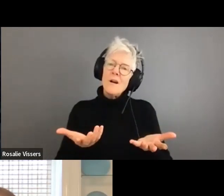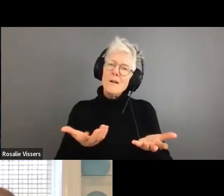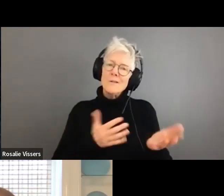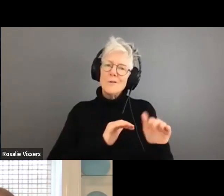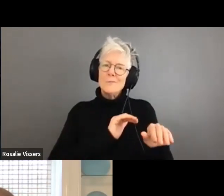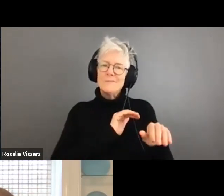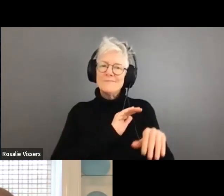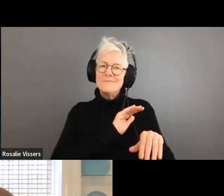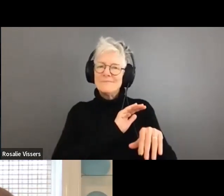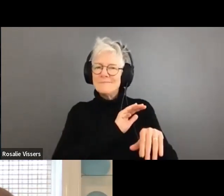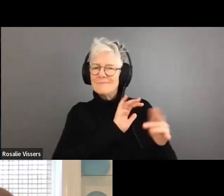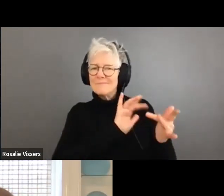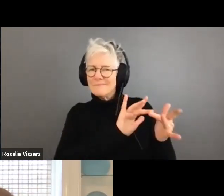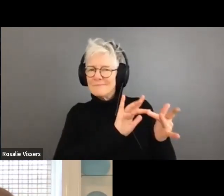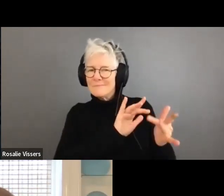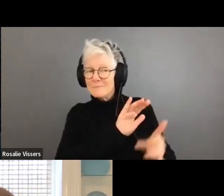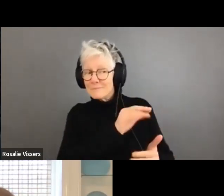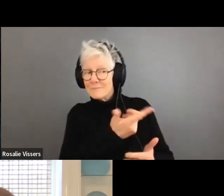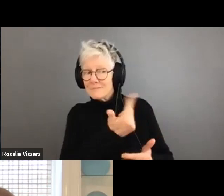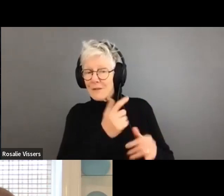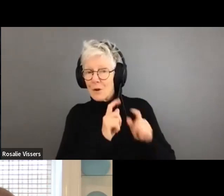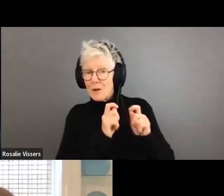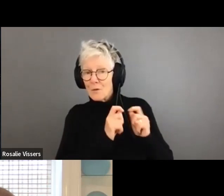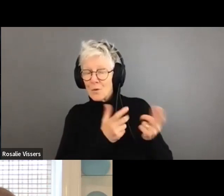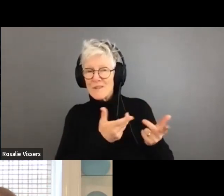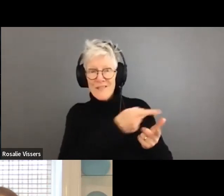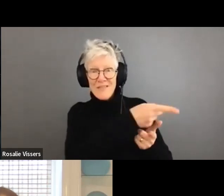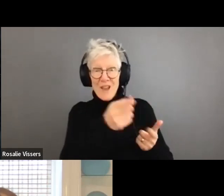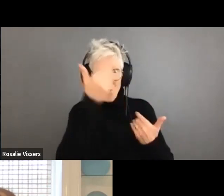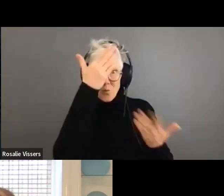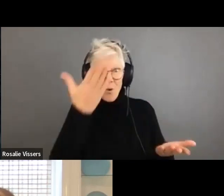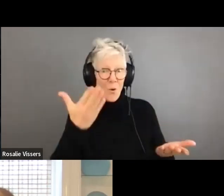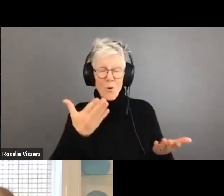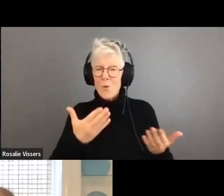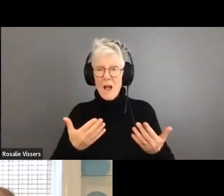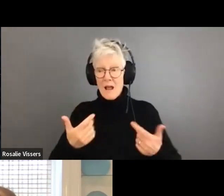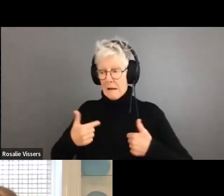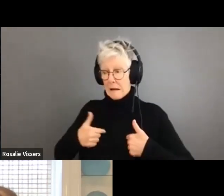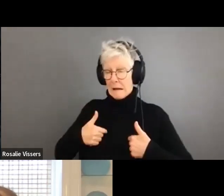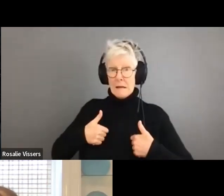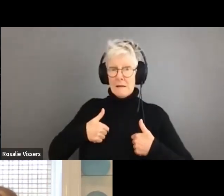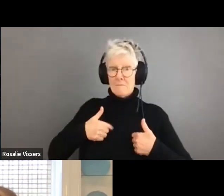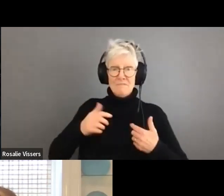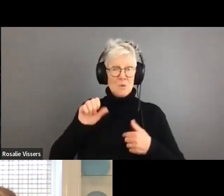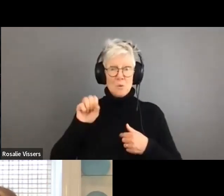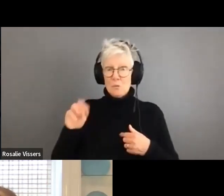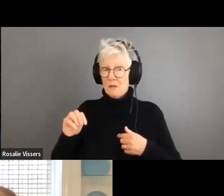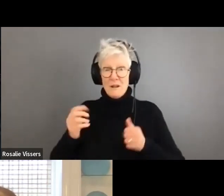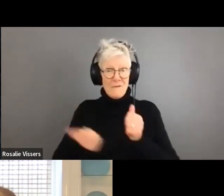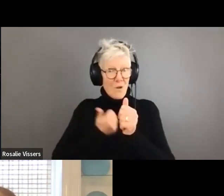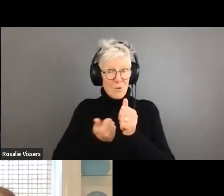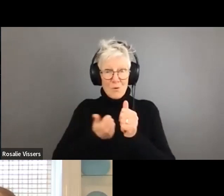for interviews if you are new and they don't know anything about you, and maybe you don't necessarily have your social media or